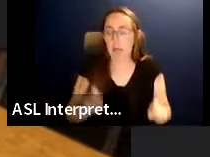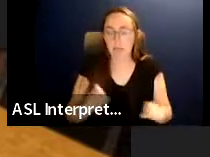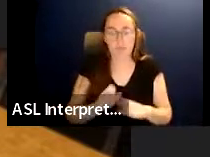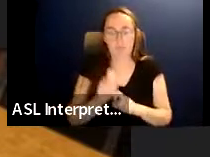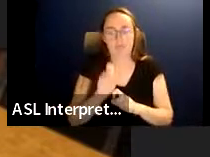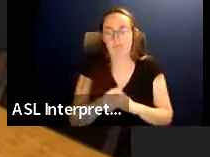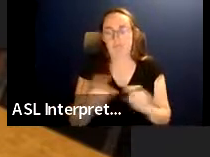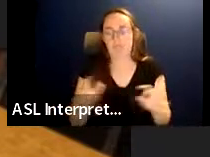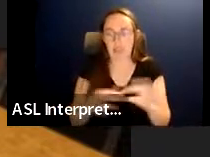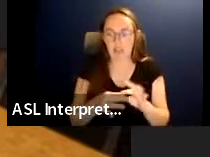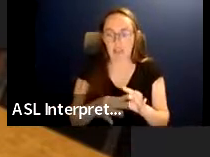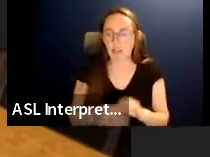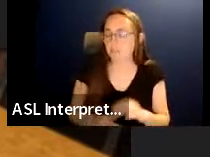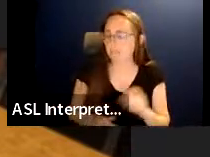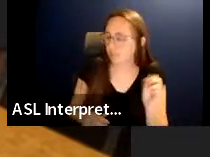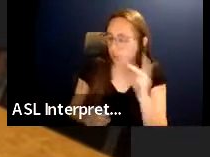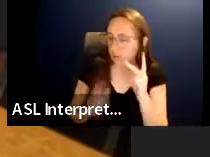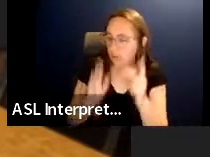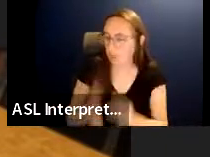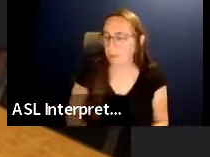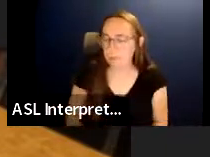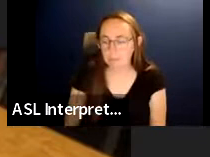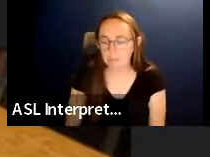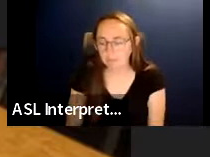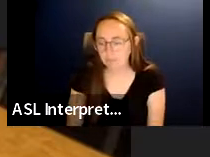it. All right.